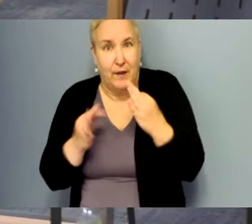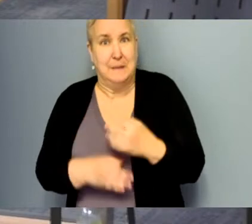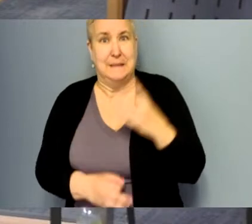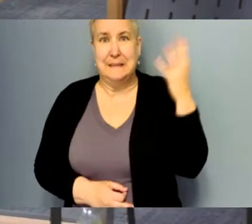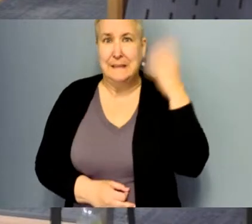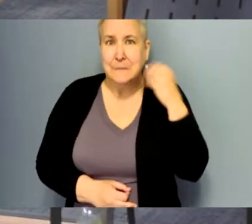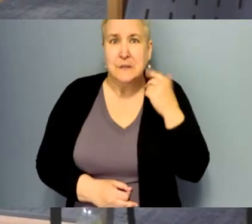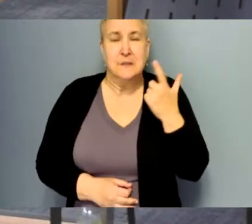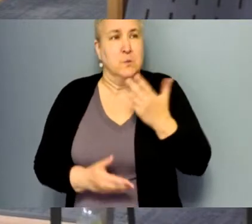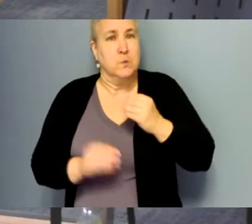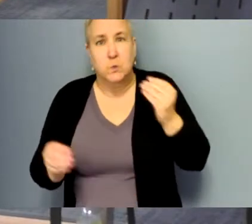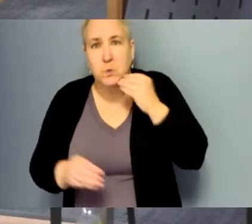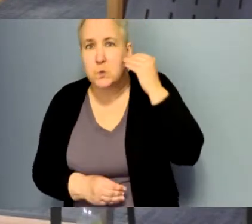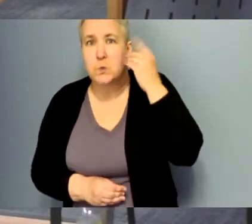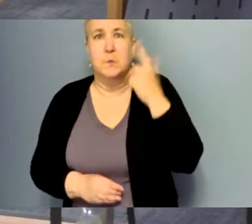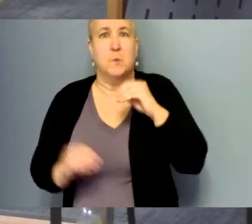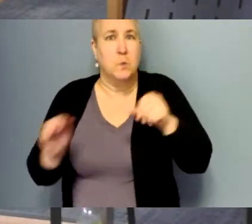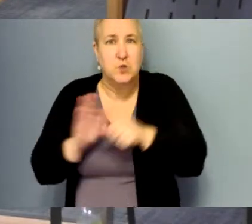unsheltered homelessness.